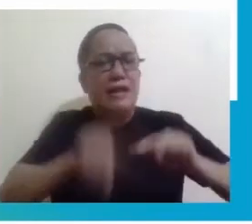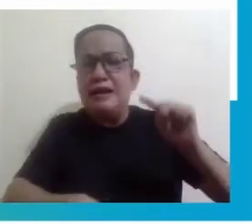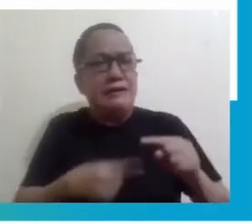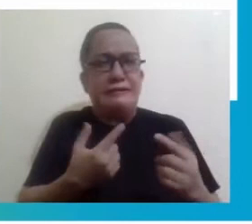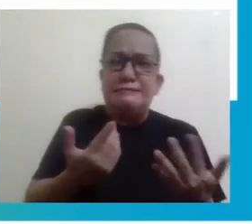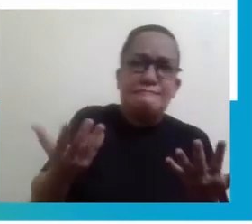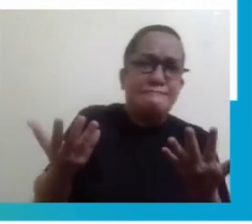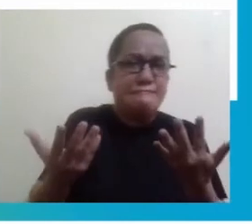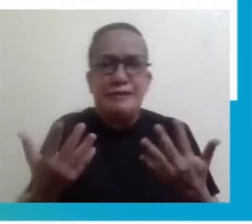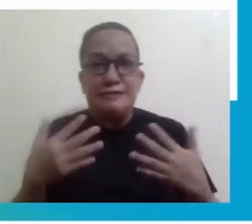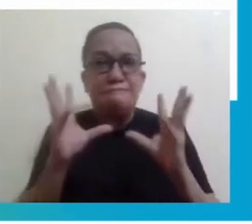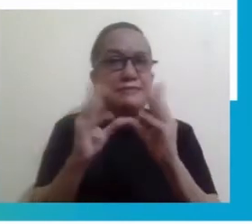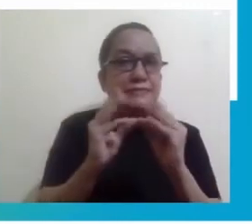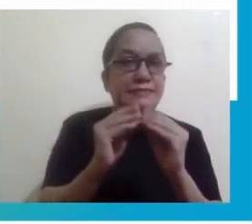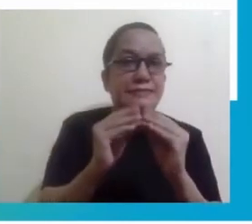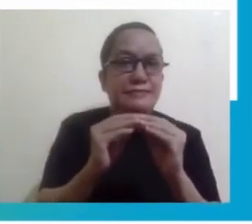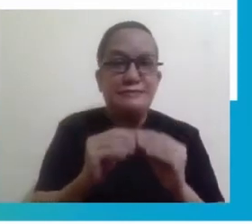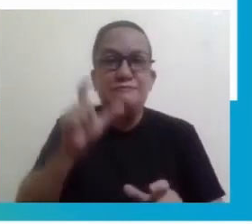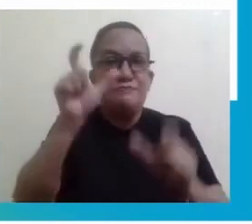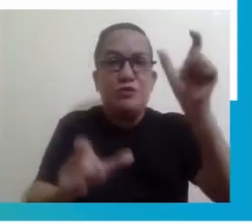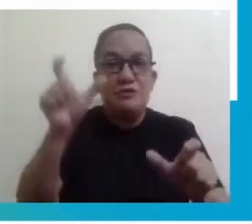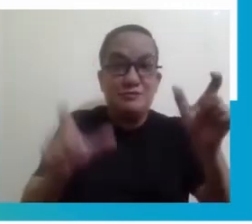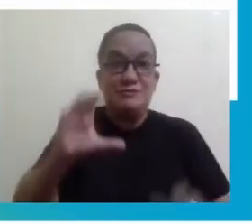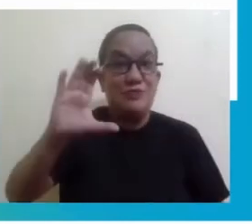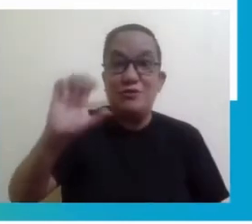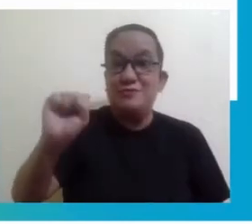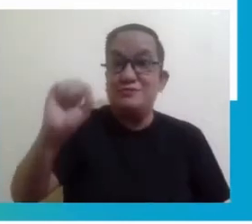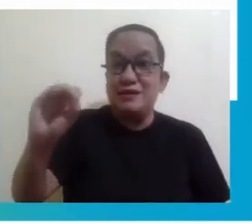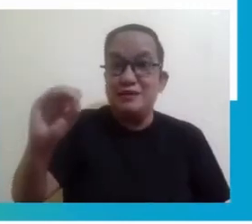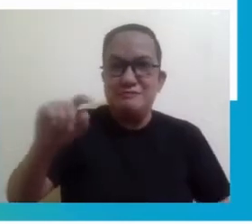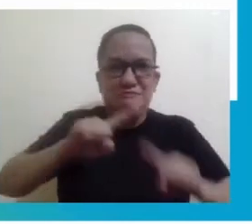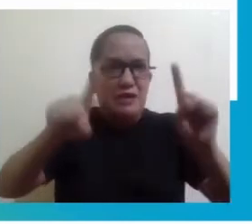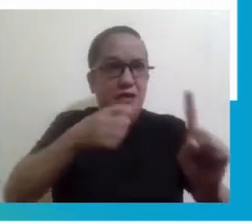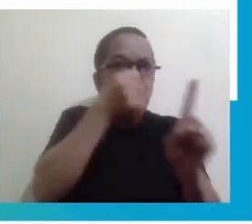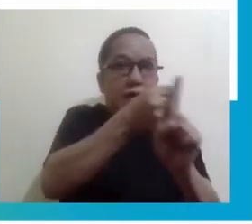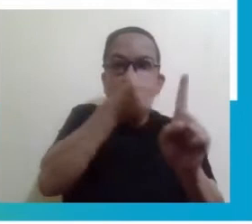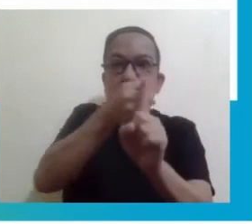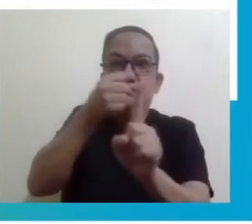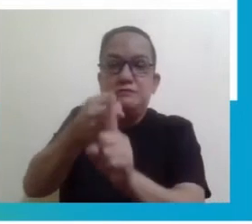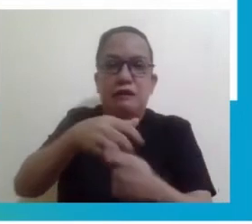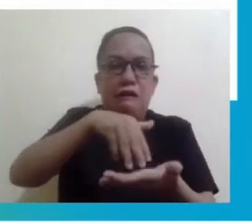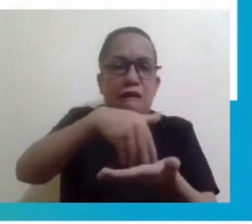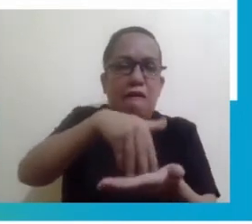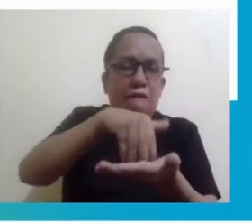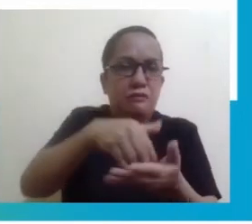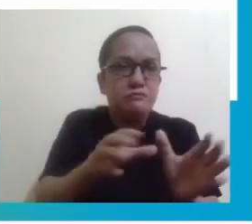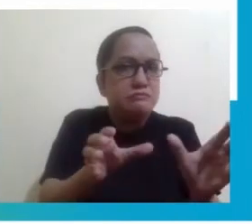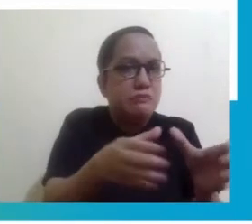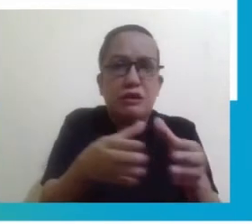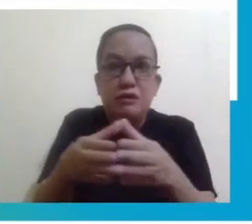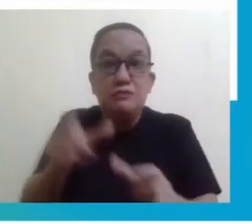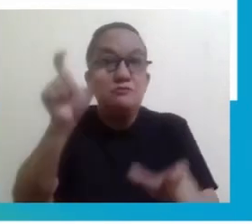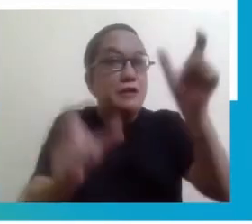grassroots, CSOs, you, affected persons, vulnerable groups, and including indigenous people due to the